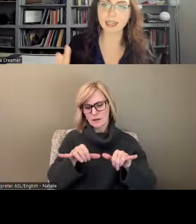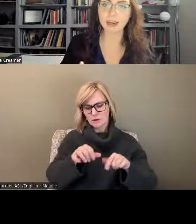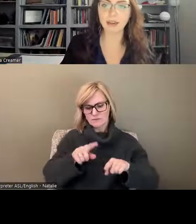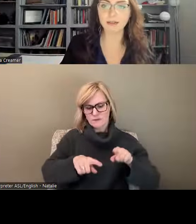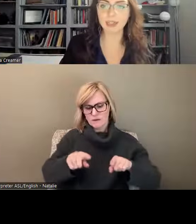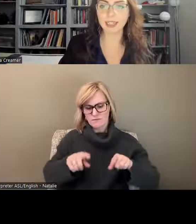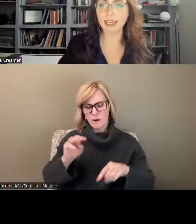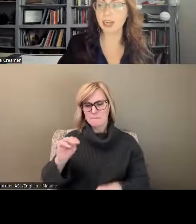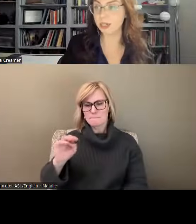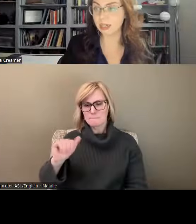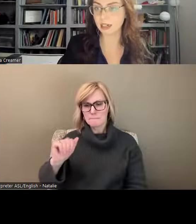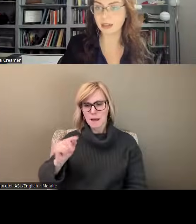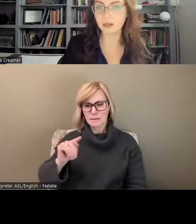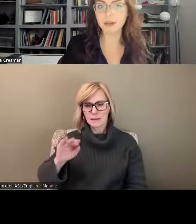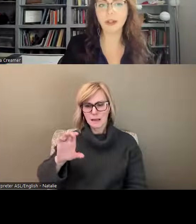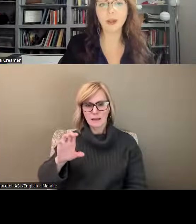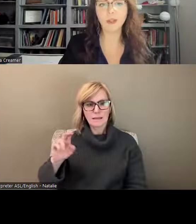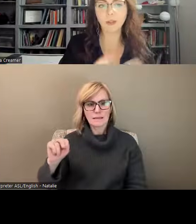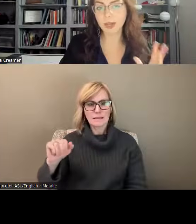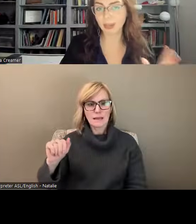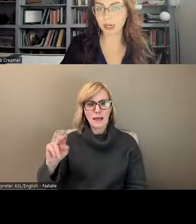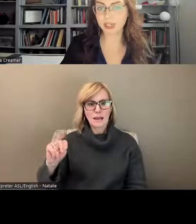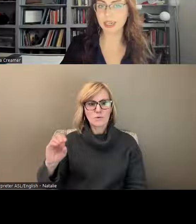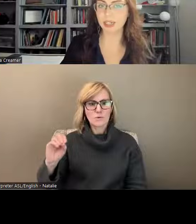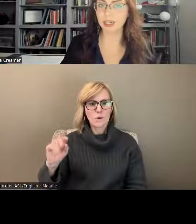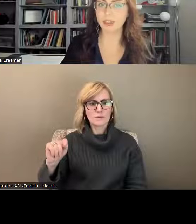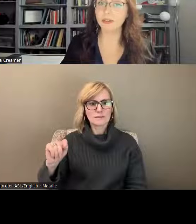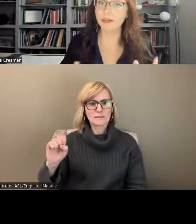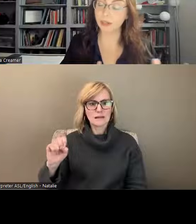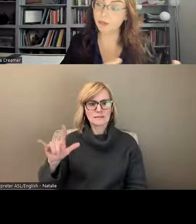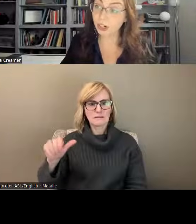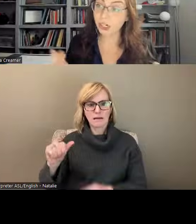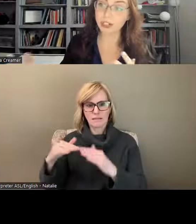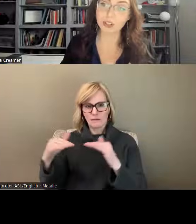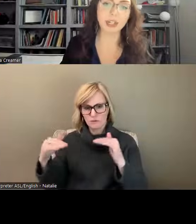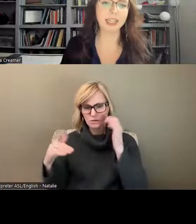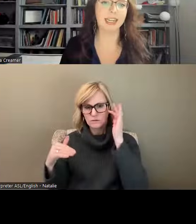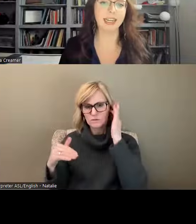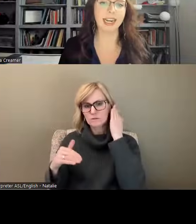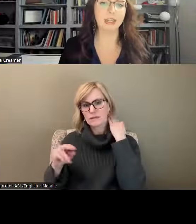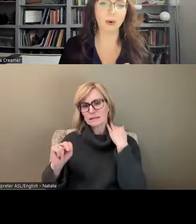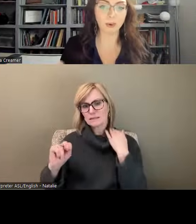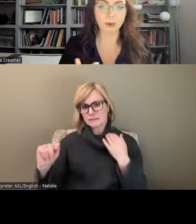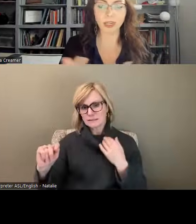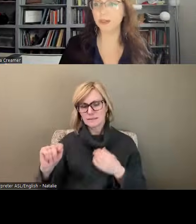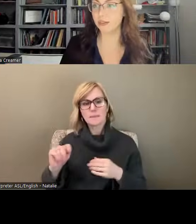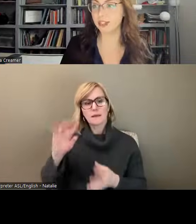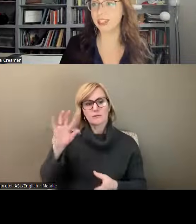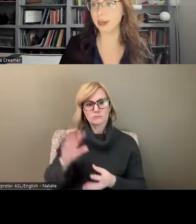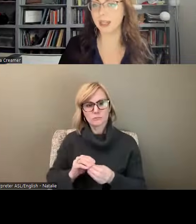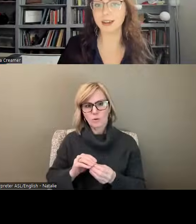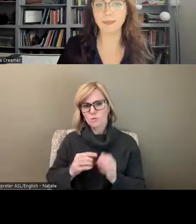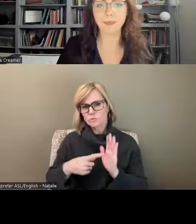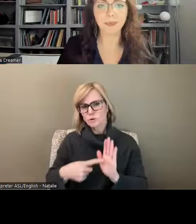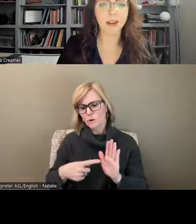the magnetic field at the nanotesla level with 2 calibrated sensors, which functionally results then in a total subsurface